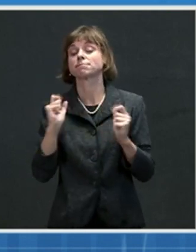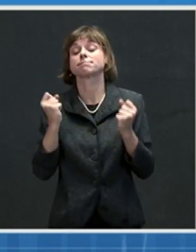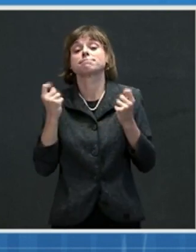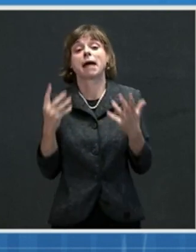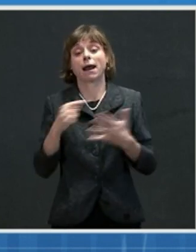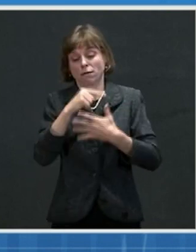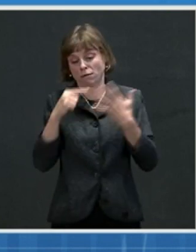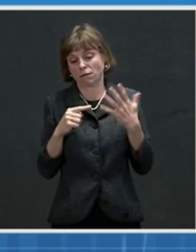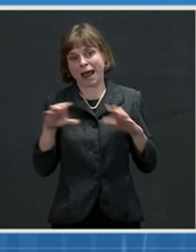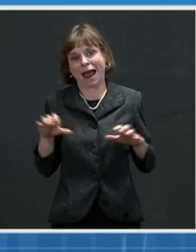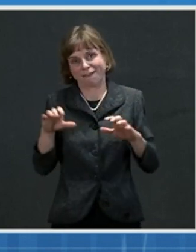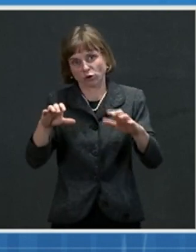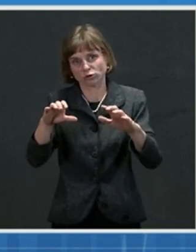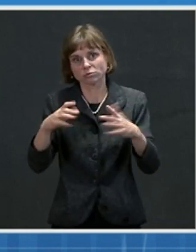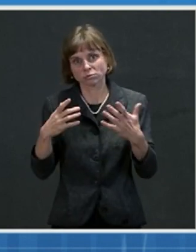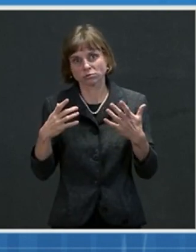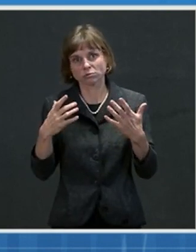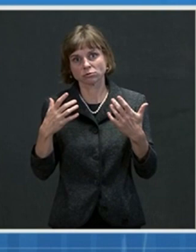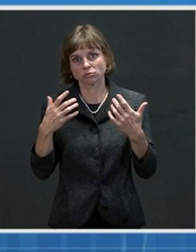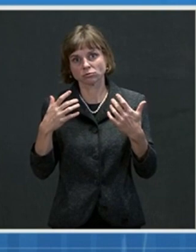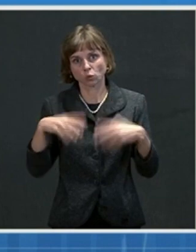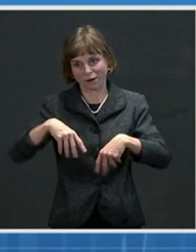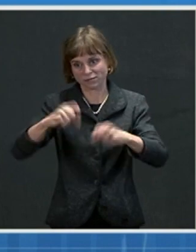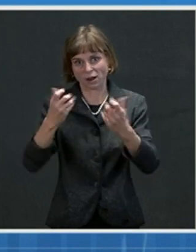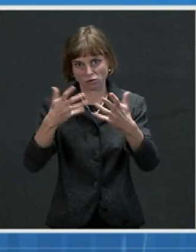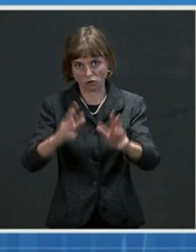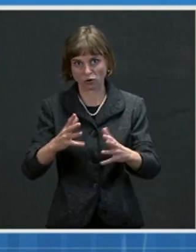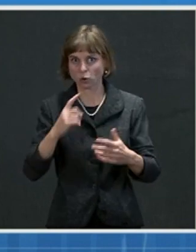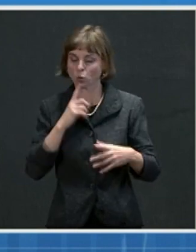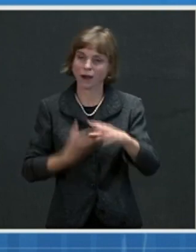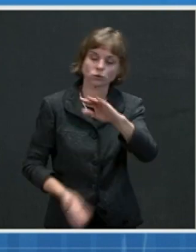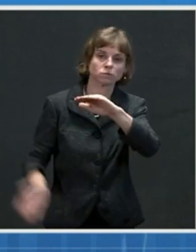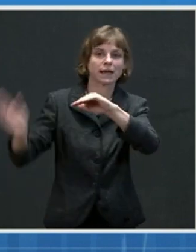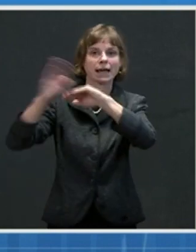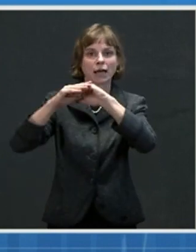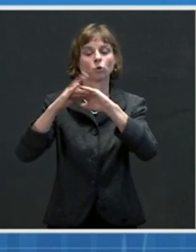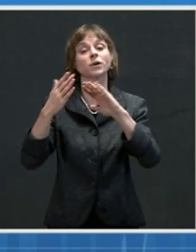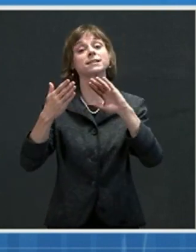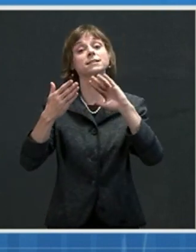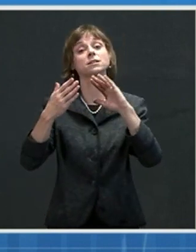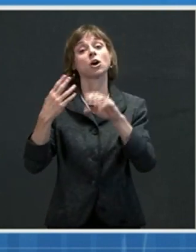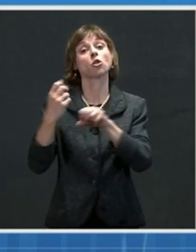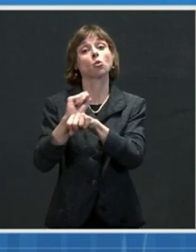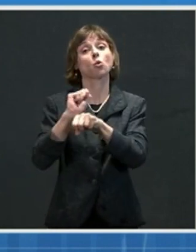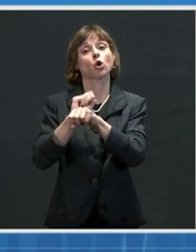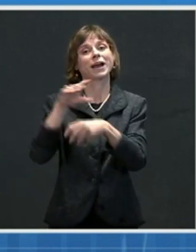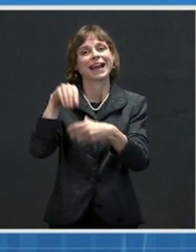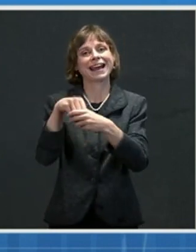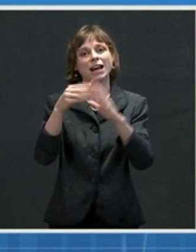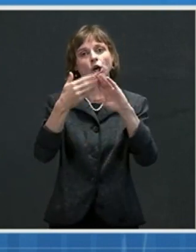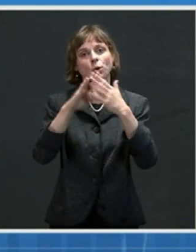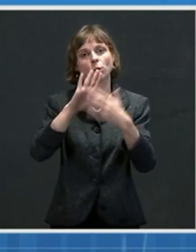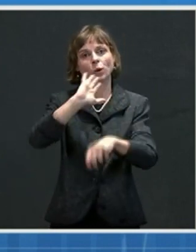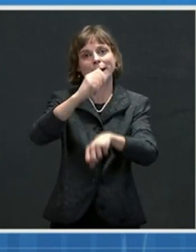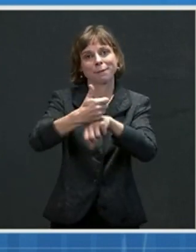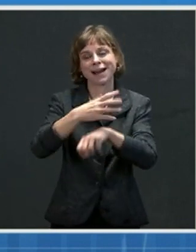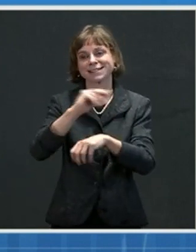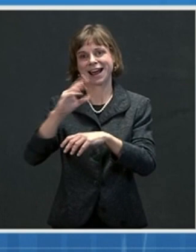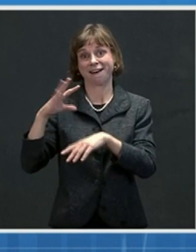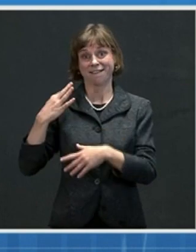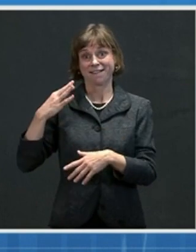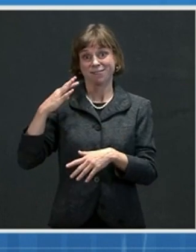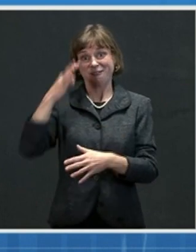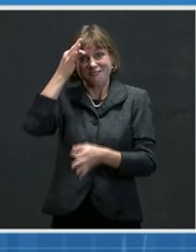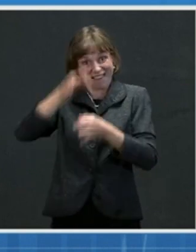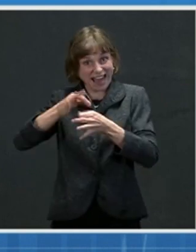would want to really lift up the work of community-based organizations and faith organizations and others to address really